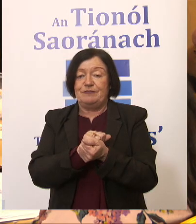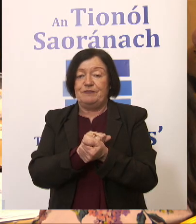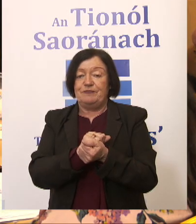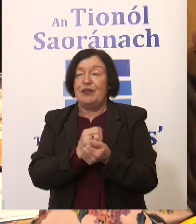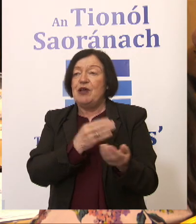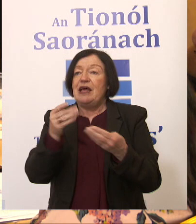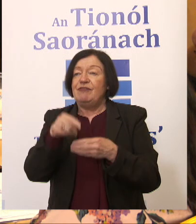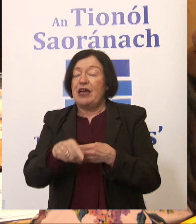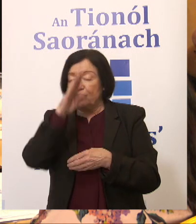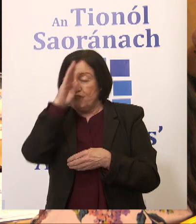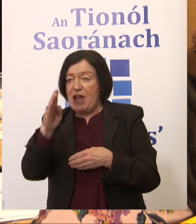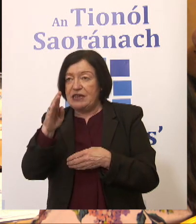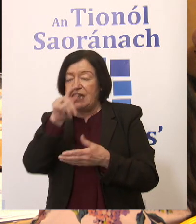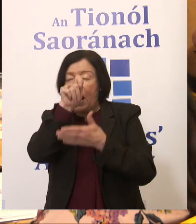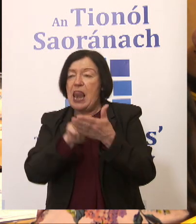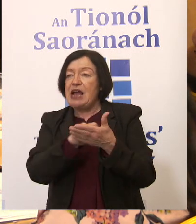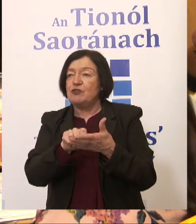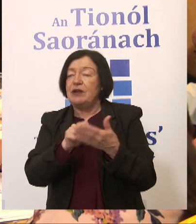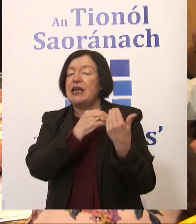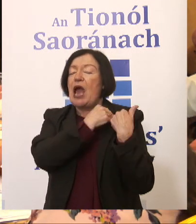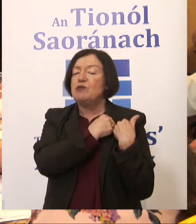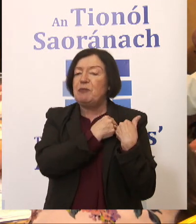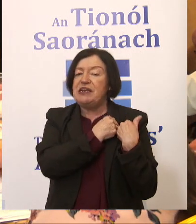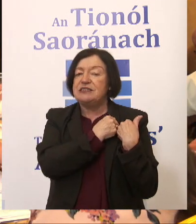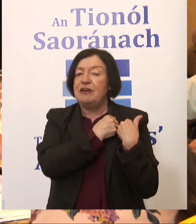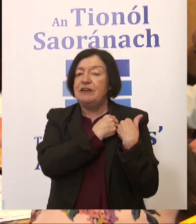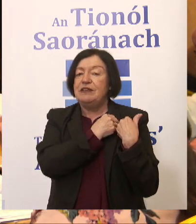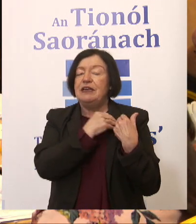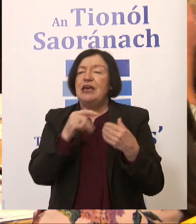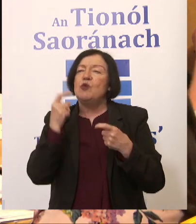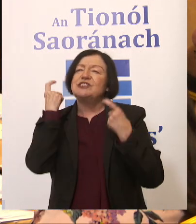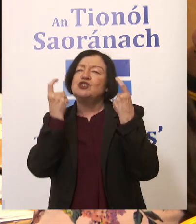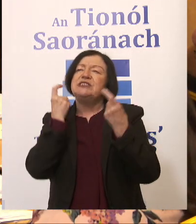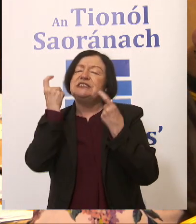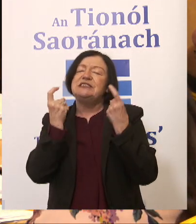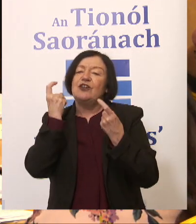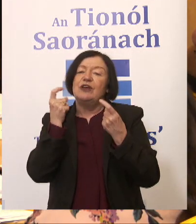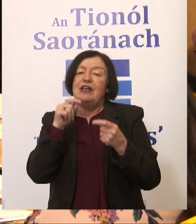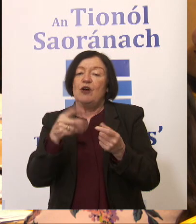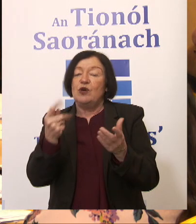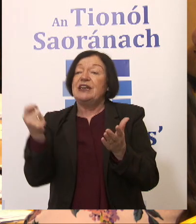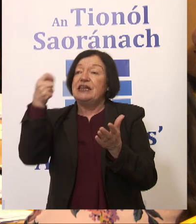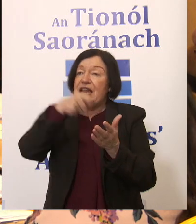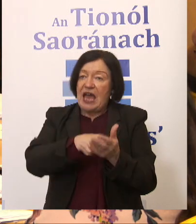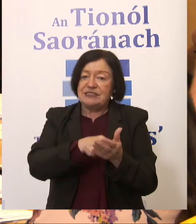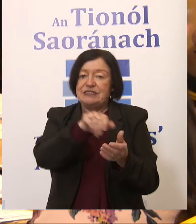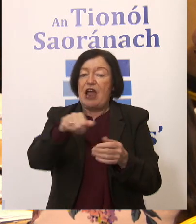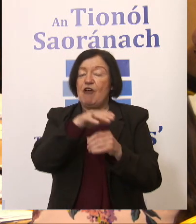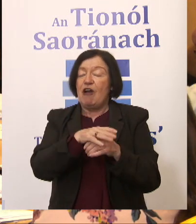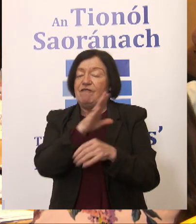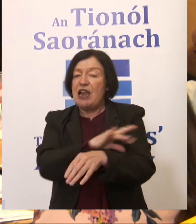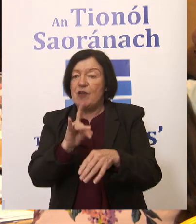that direct electoral accountability. It was considered that that would enhance the profile of Limerick, that it would